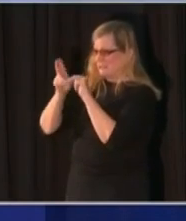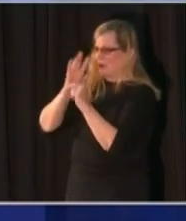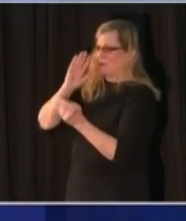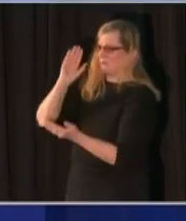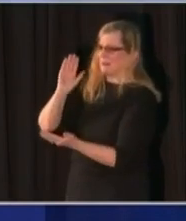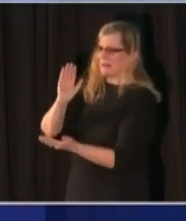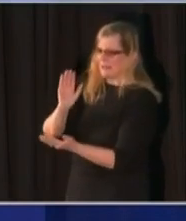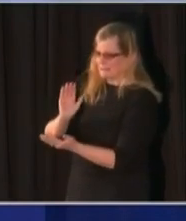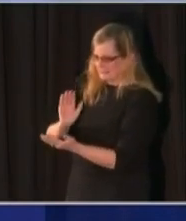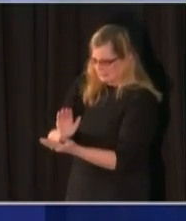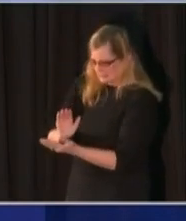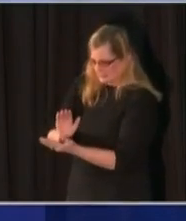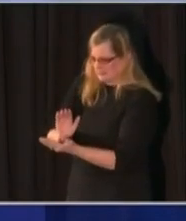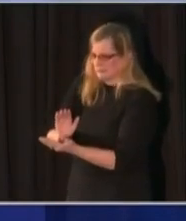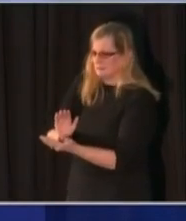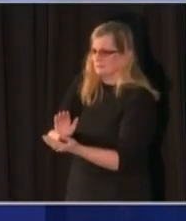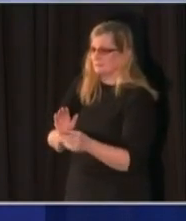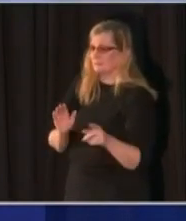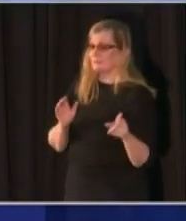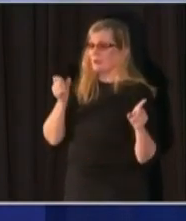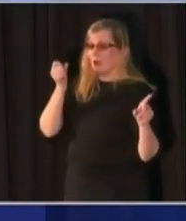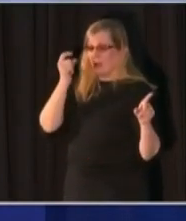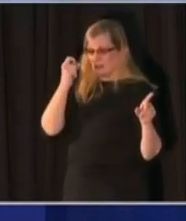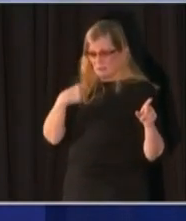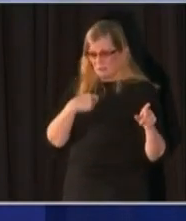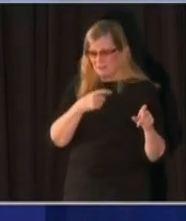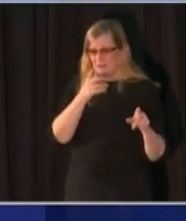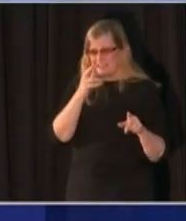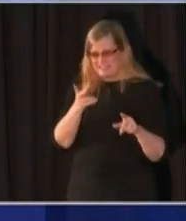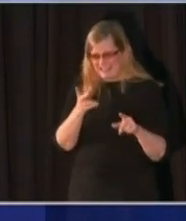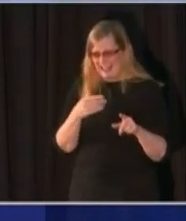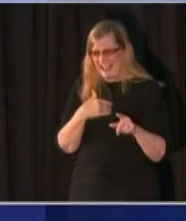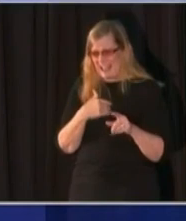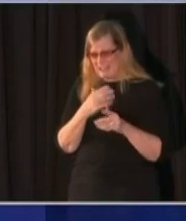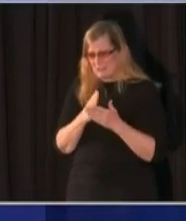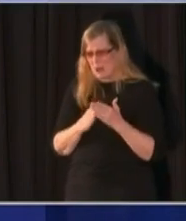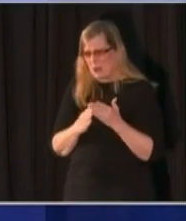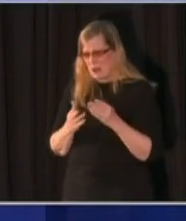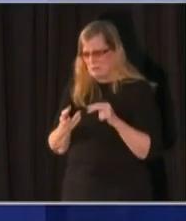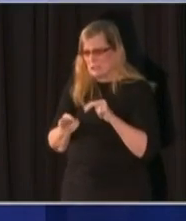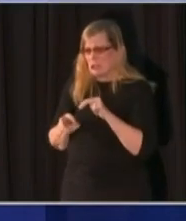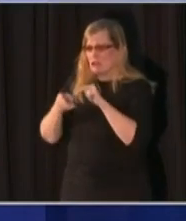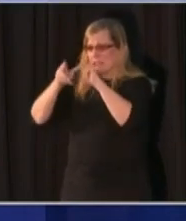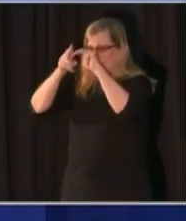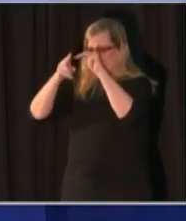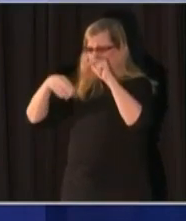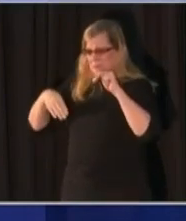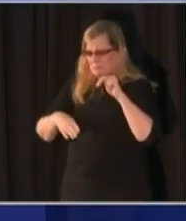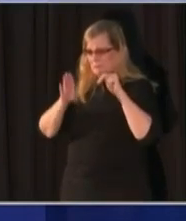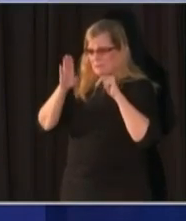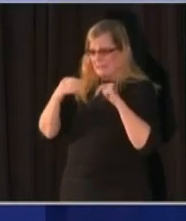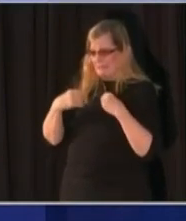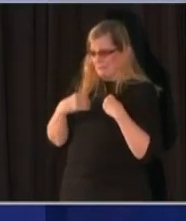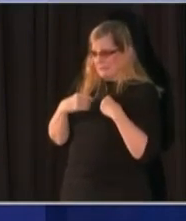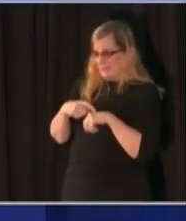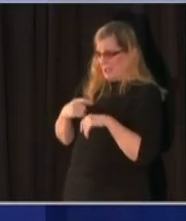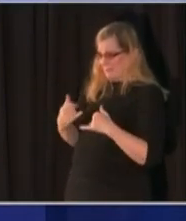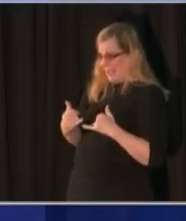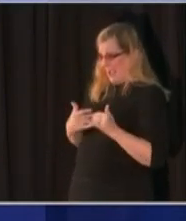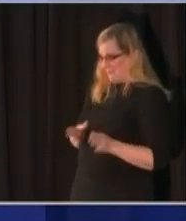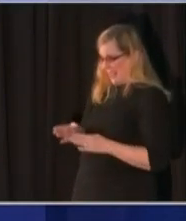the opportunity to make sure that our medical surge capacity, the work that we're doing with